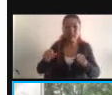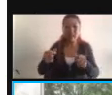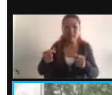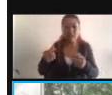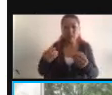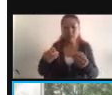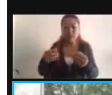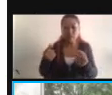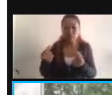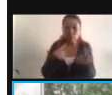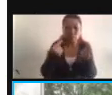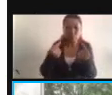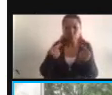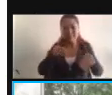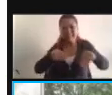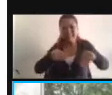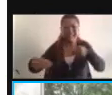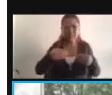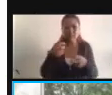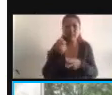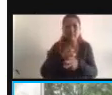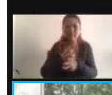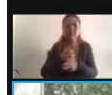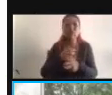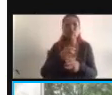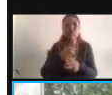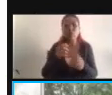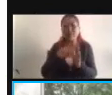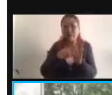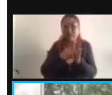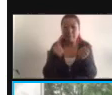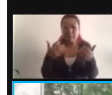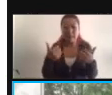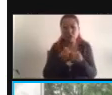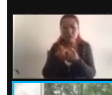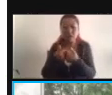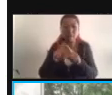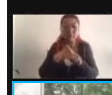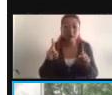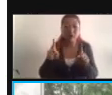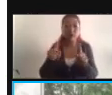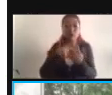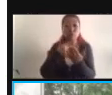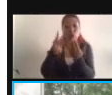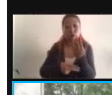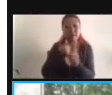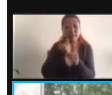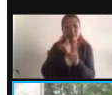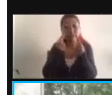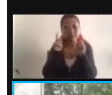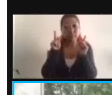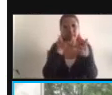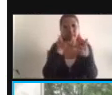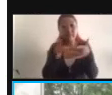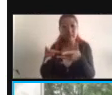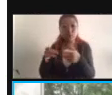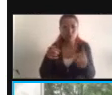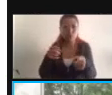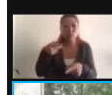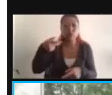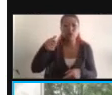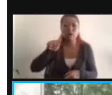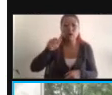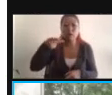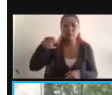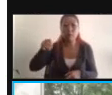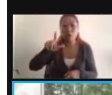of challenges at that time, but still the success of that program led to what we call the Apollo program, during